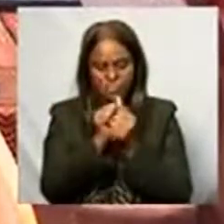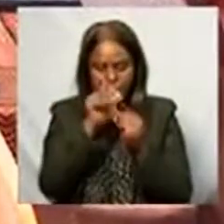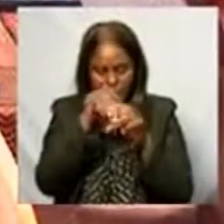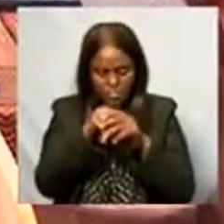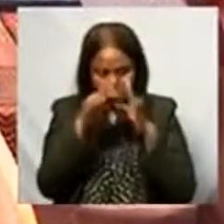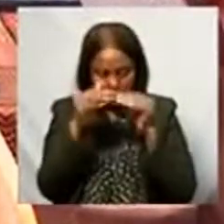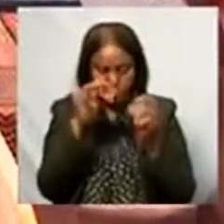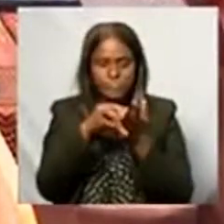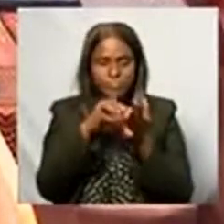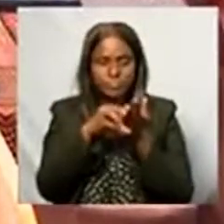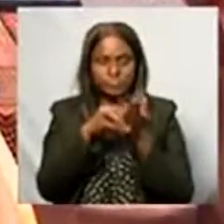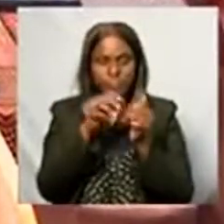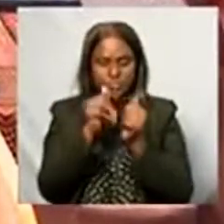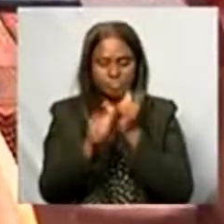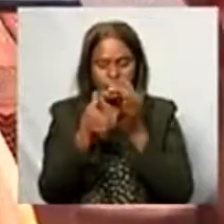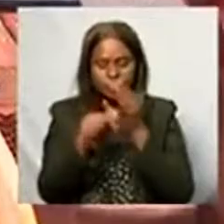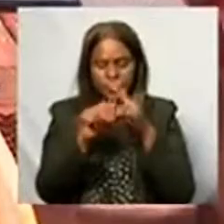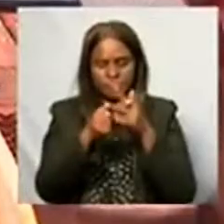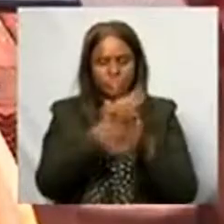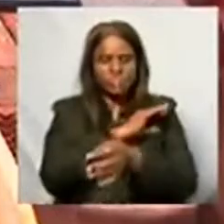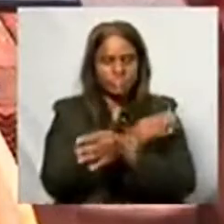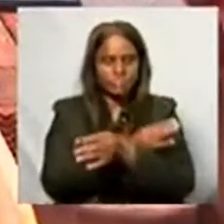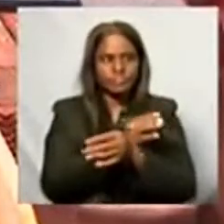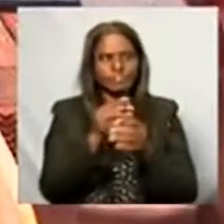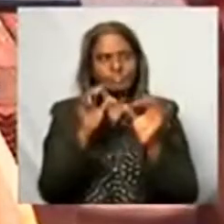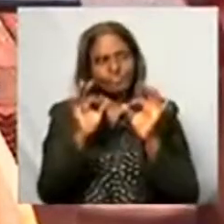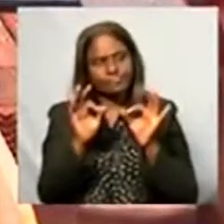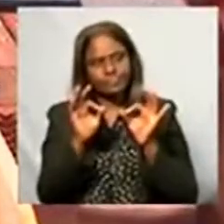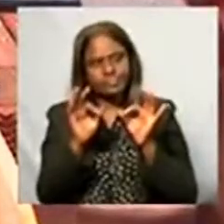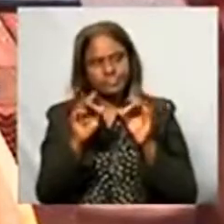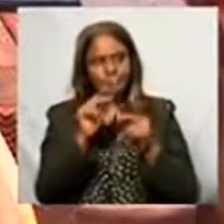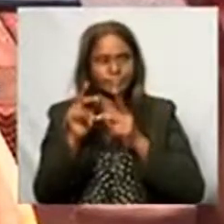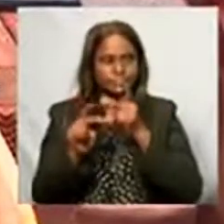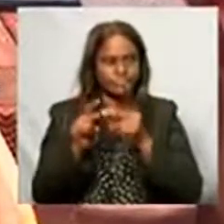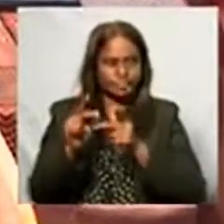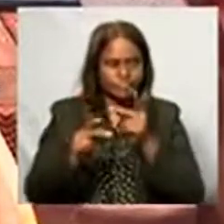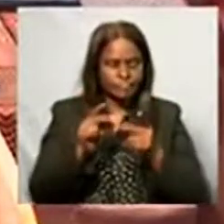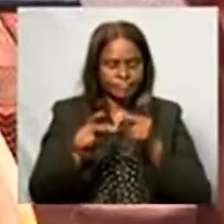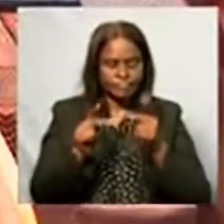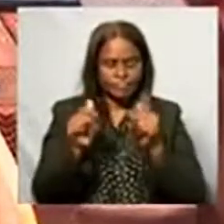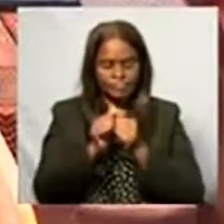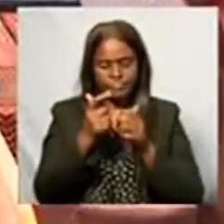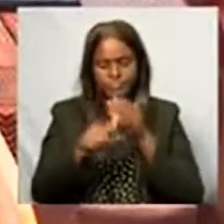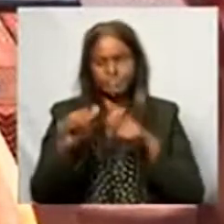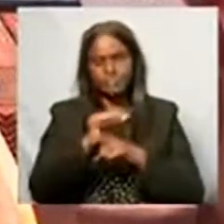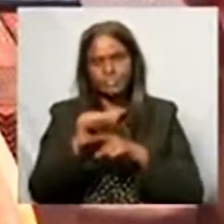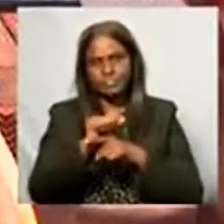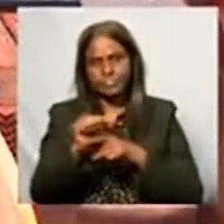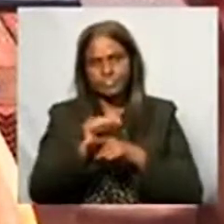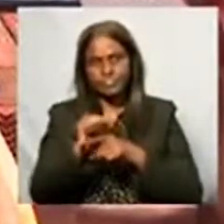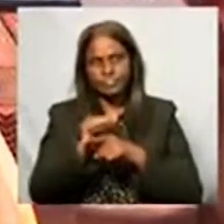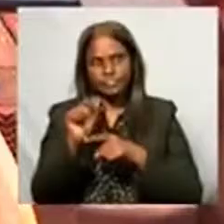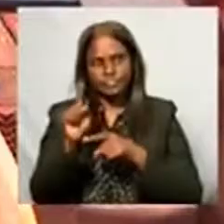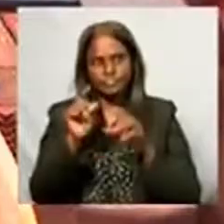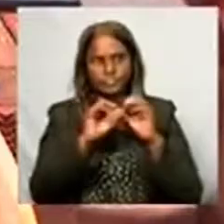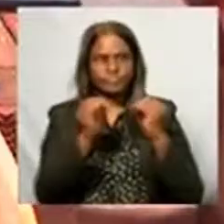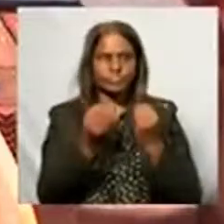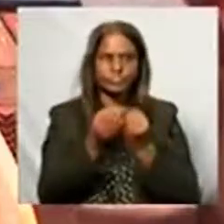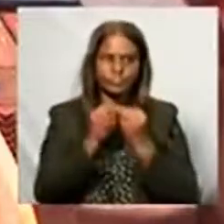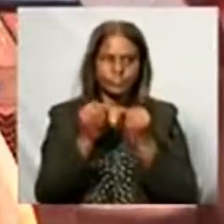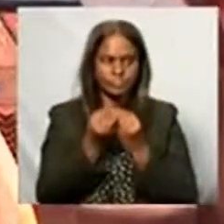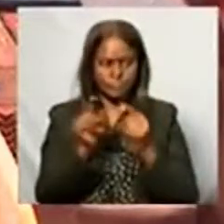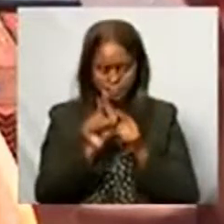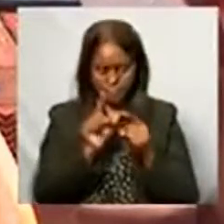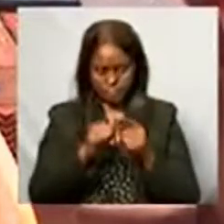in-house matters hinging on the powers, privileges, procedures, and practices, organization,